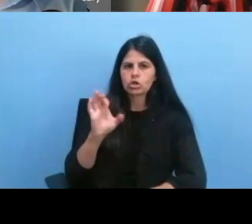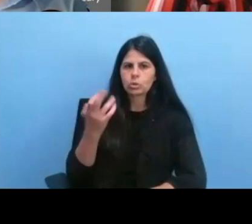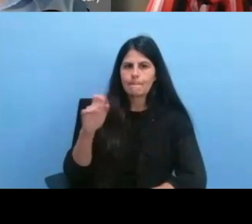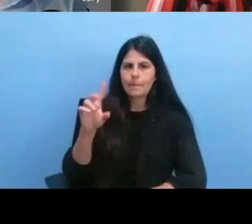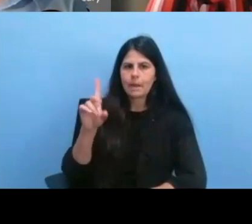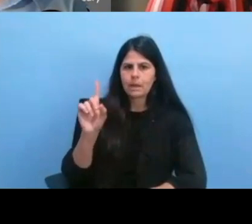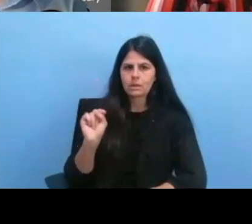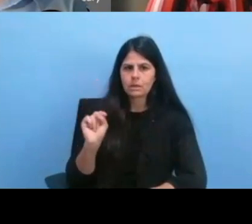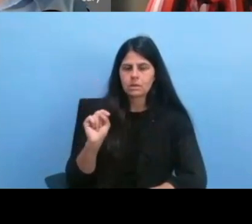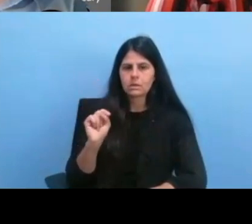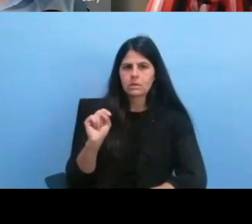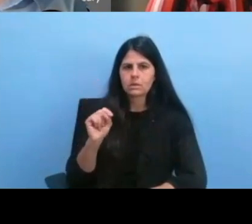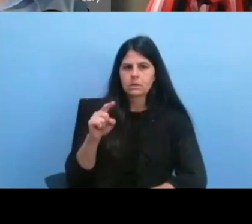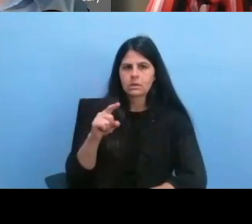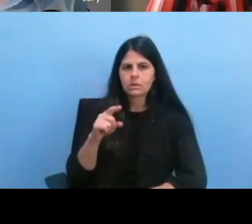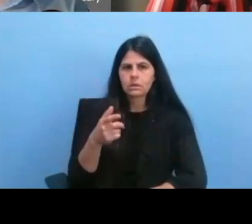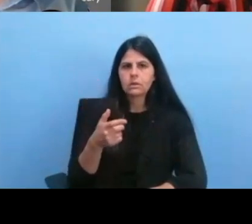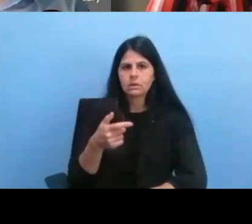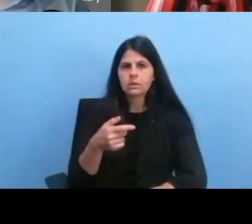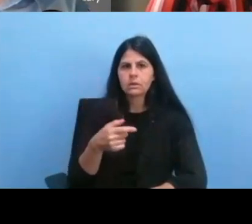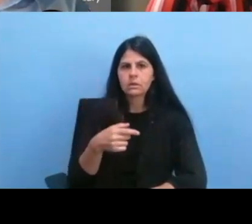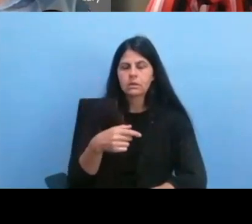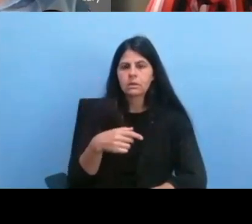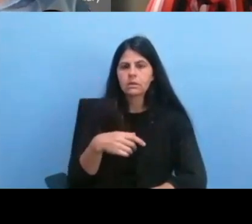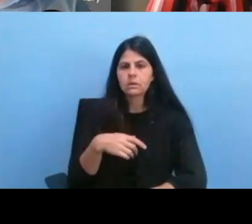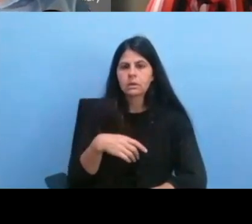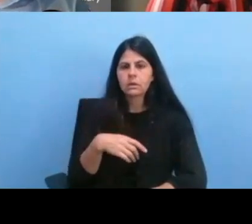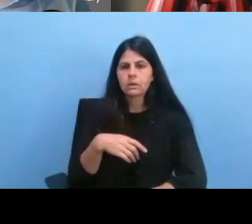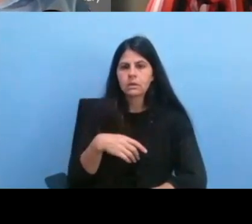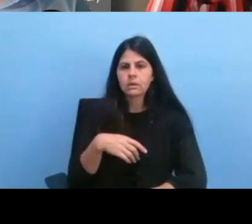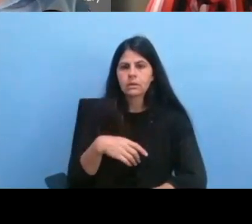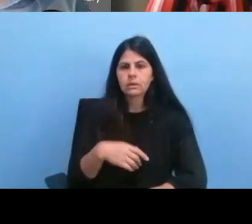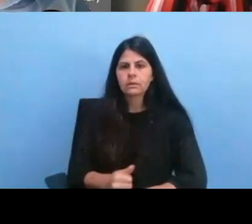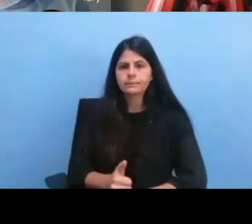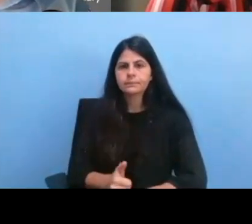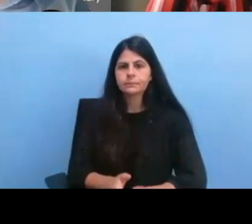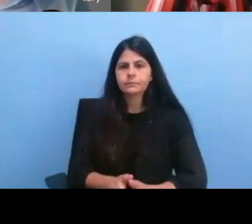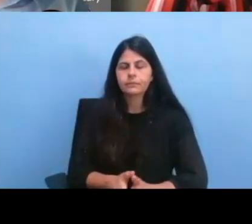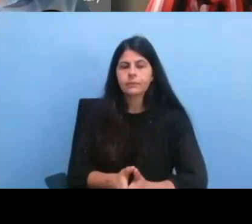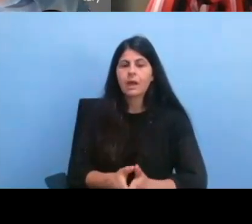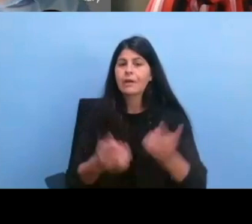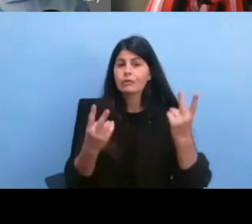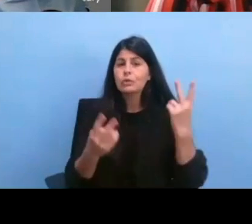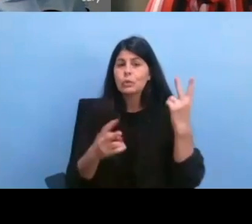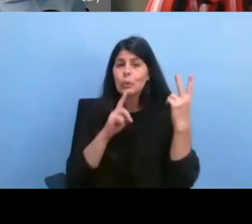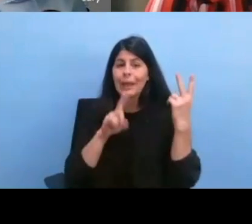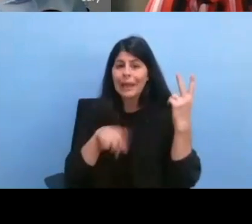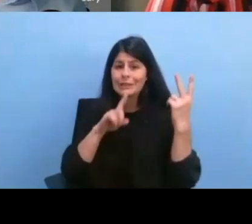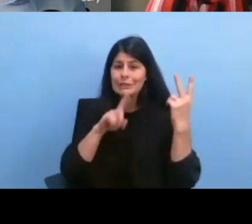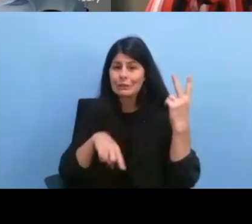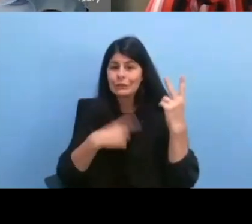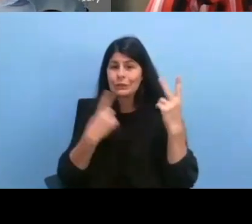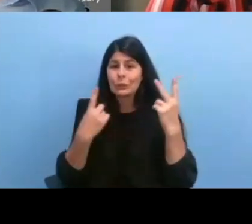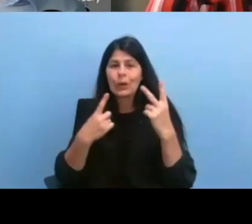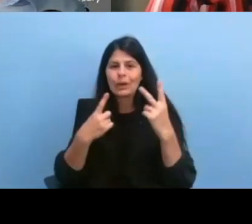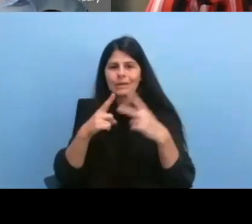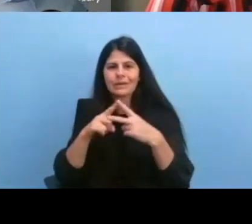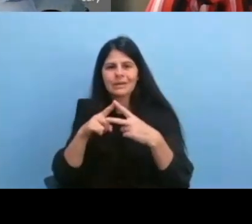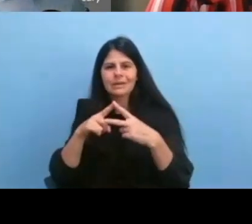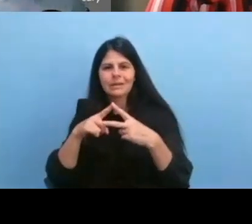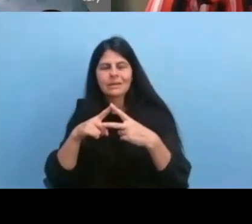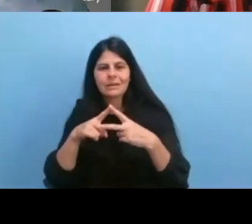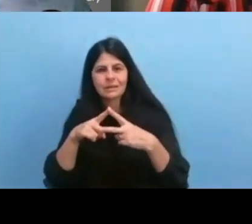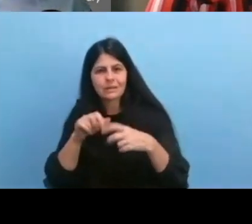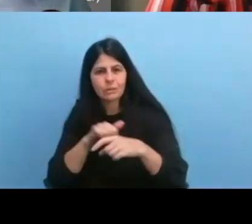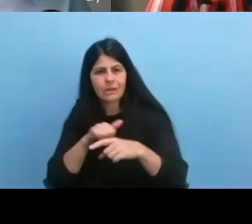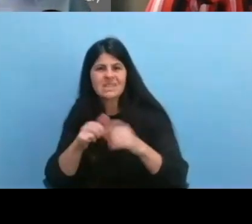guess I have two answers. This one is very, very practical. The very practical answer is barriers that I still encounter. Technology for